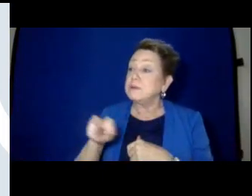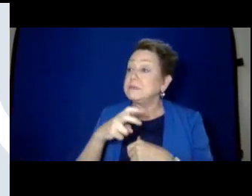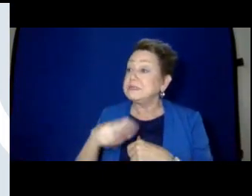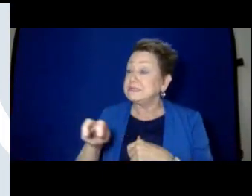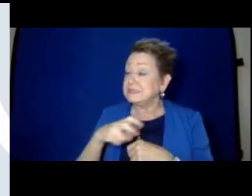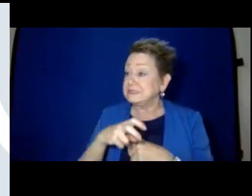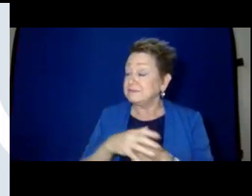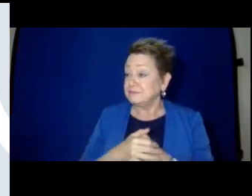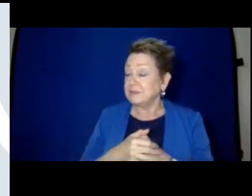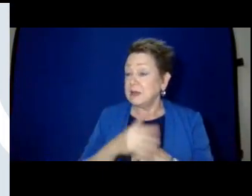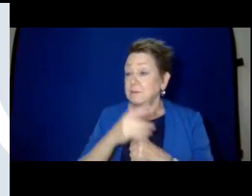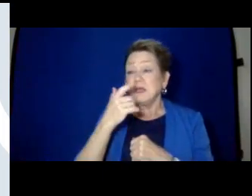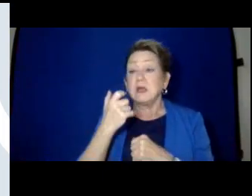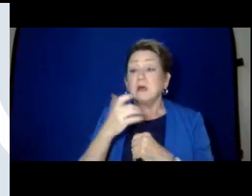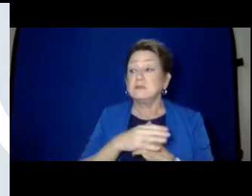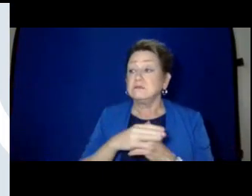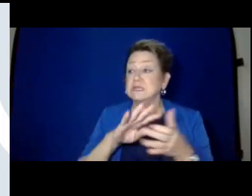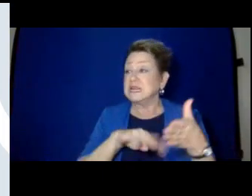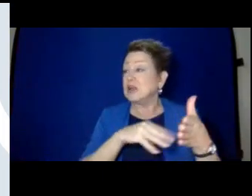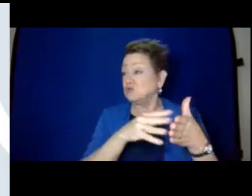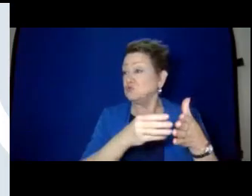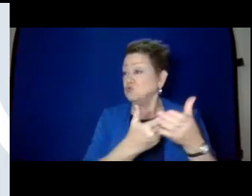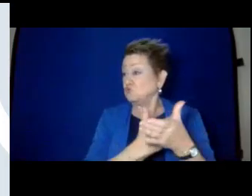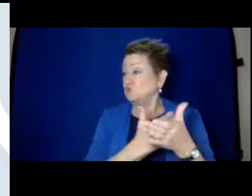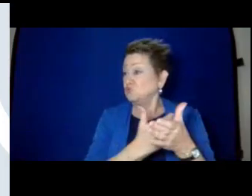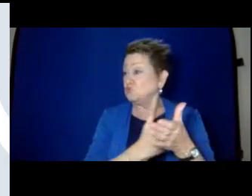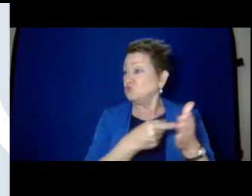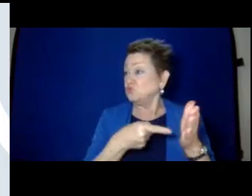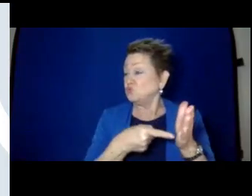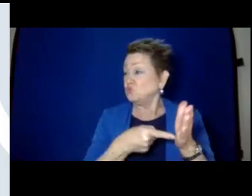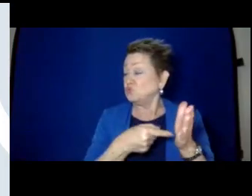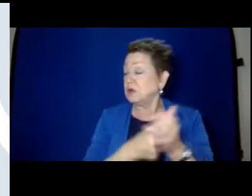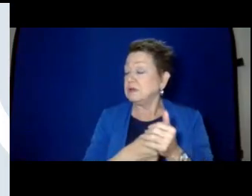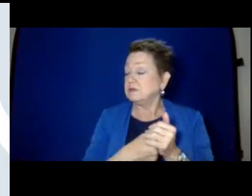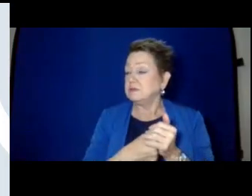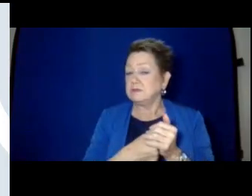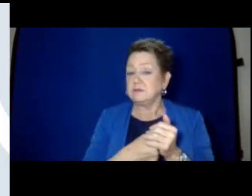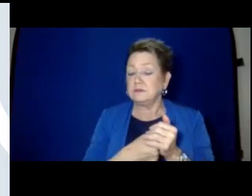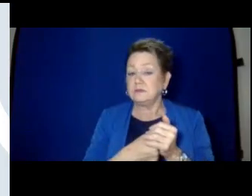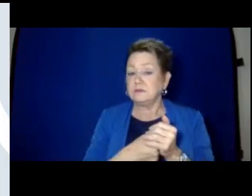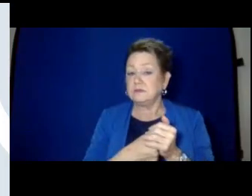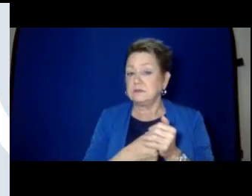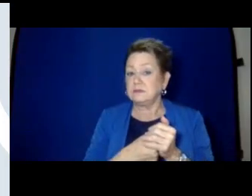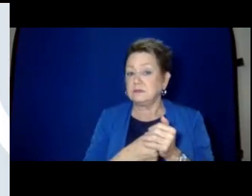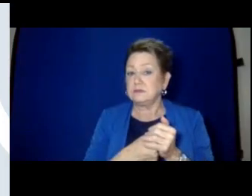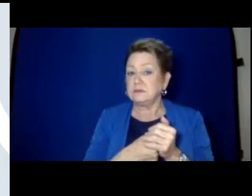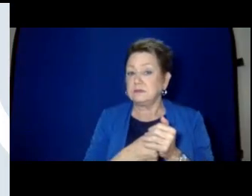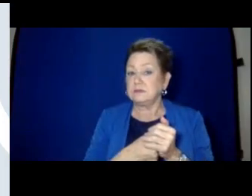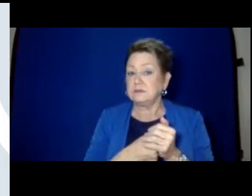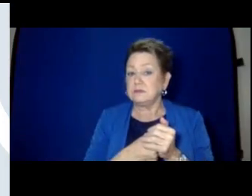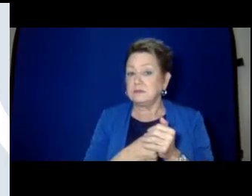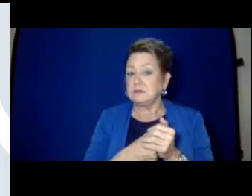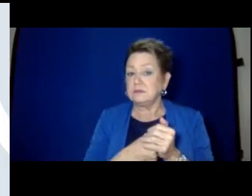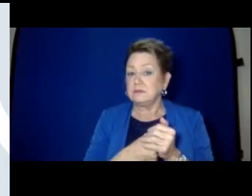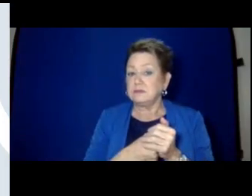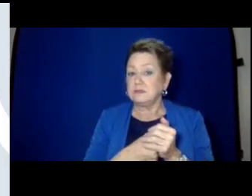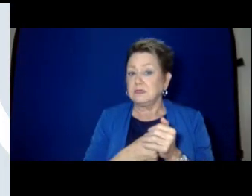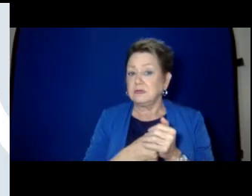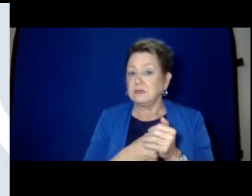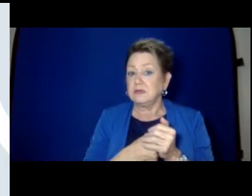of the updated schedule, due to the updated time to get to the